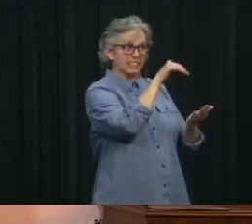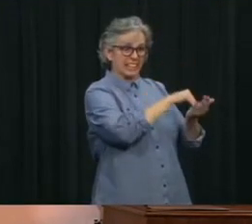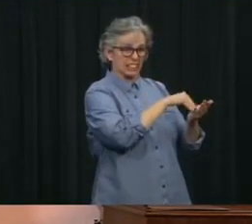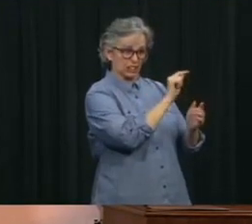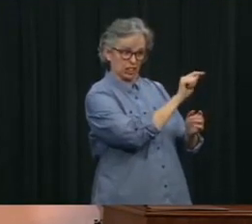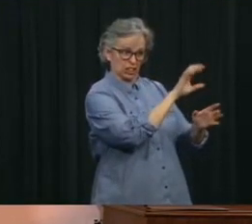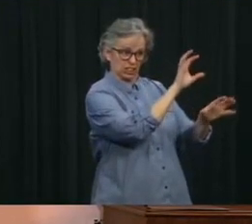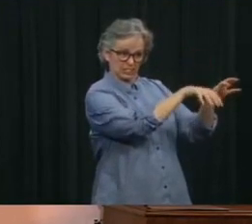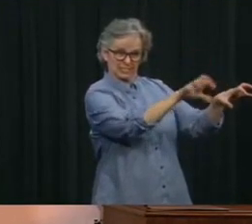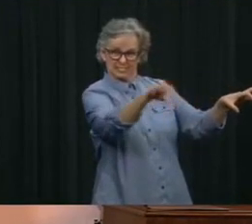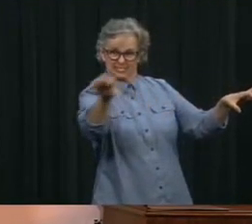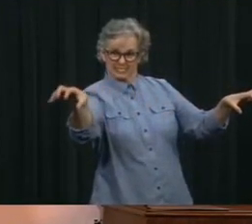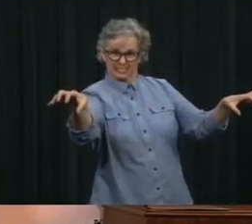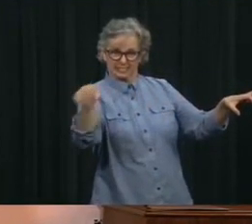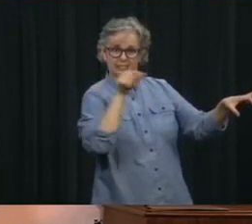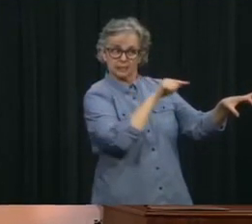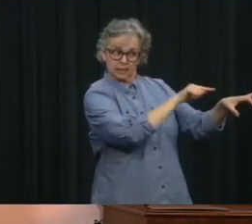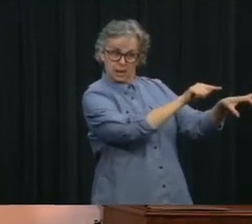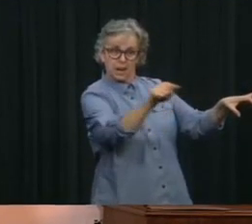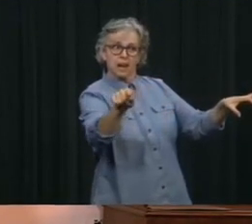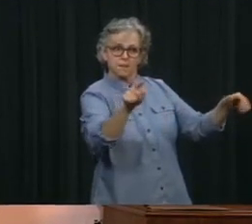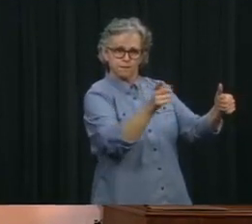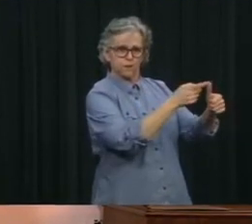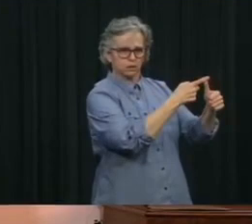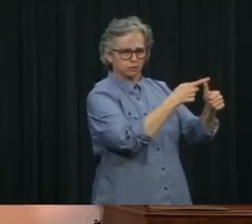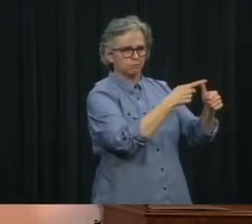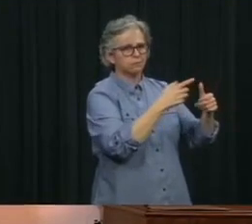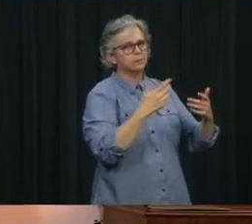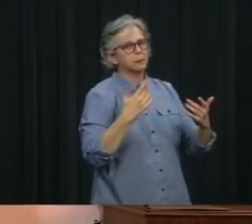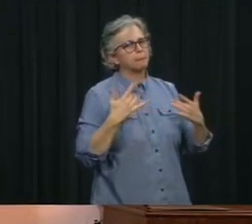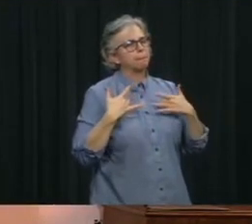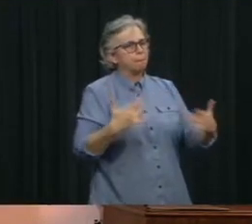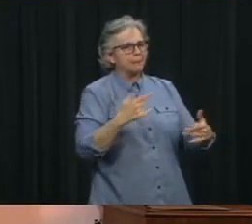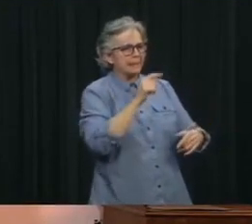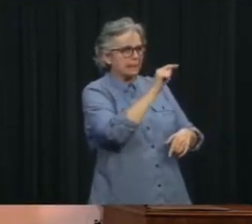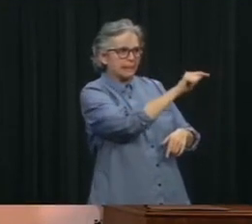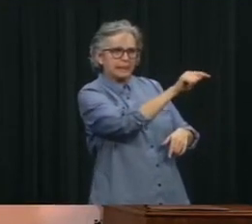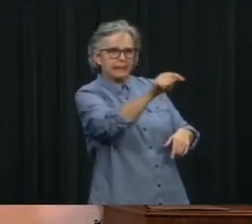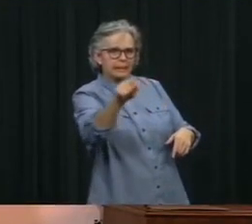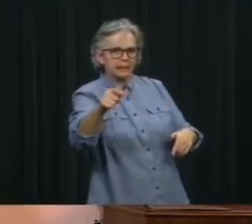so often the heart of the community and do so much good.